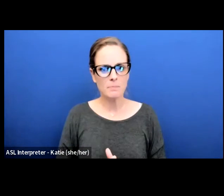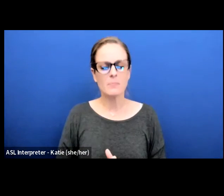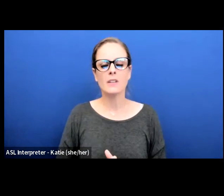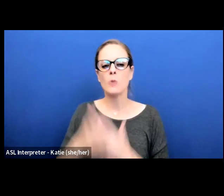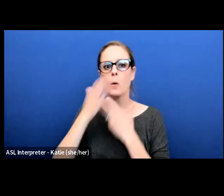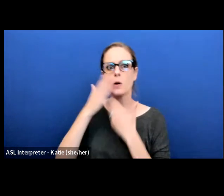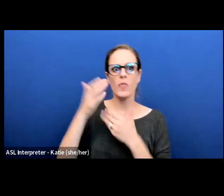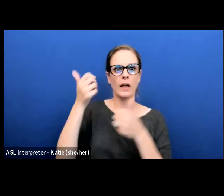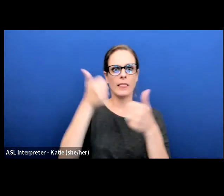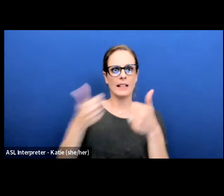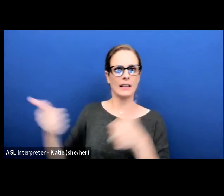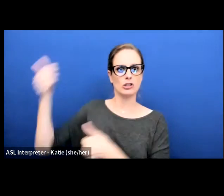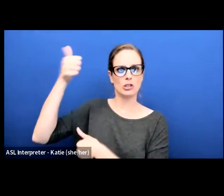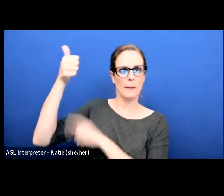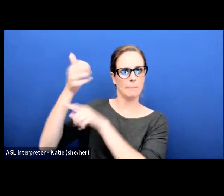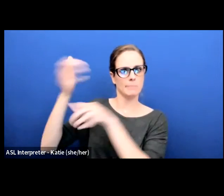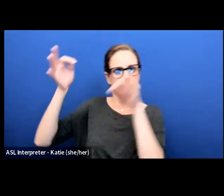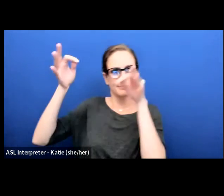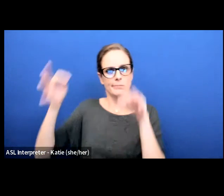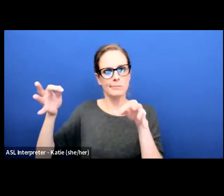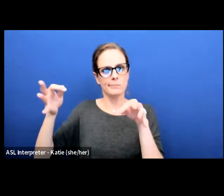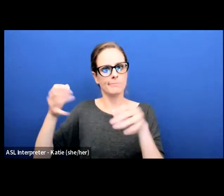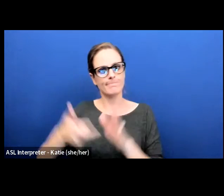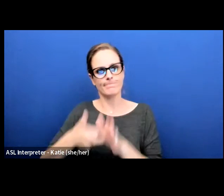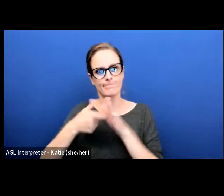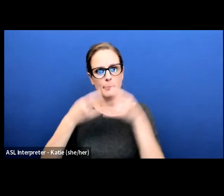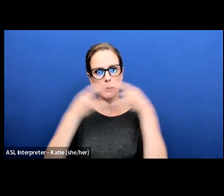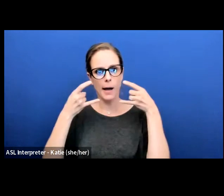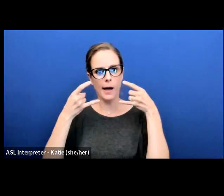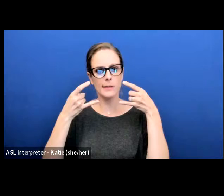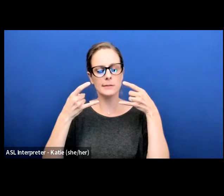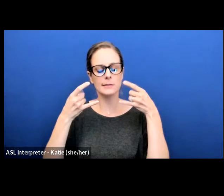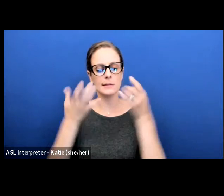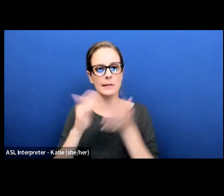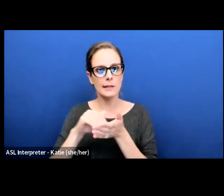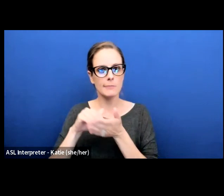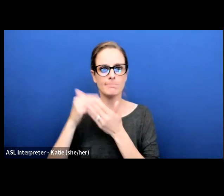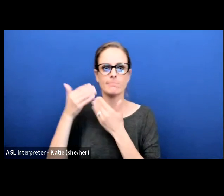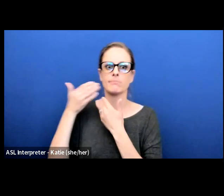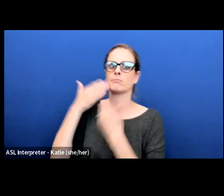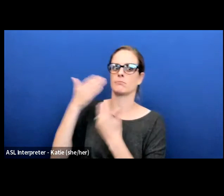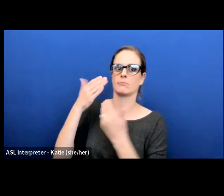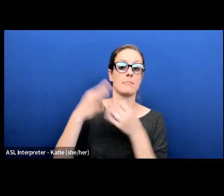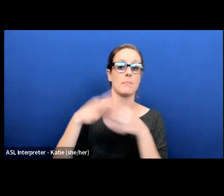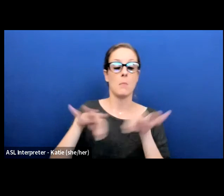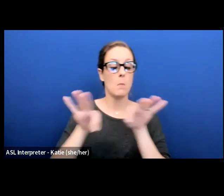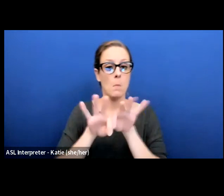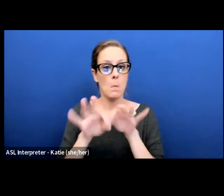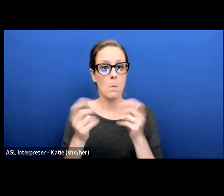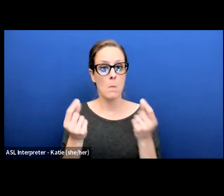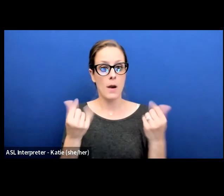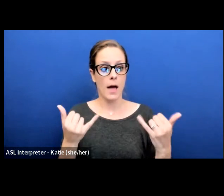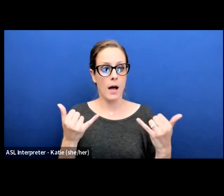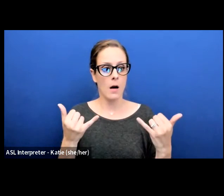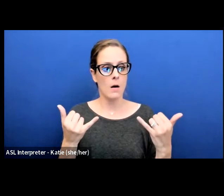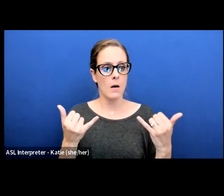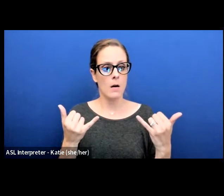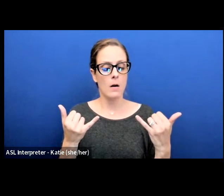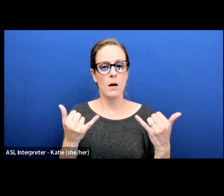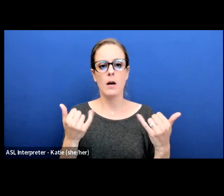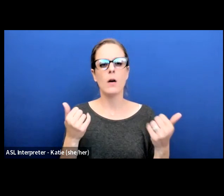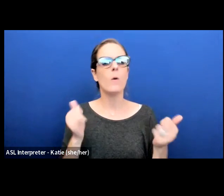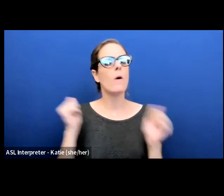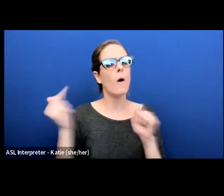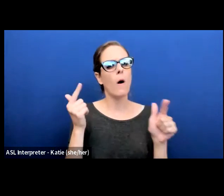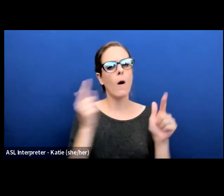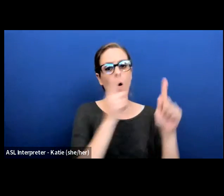with masks. You know, I think the key right now is, you know, we're trying to all save lives, right?